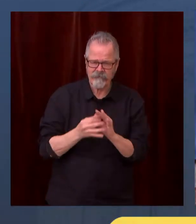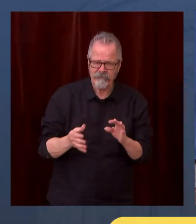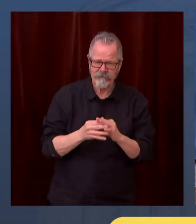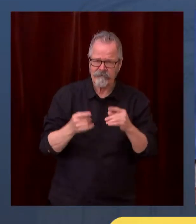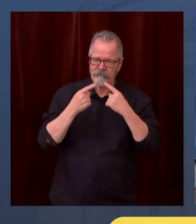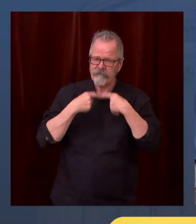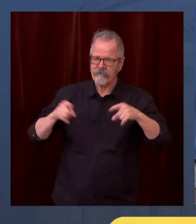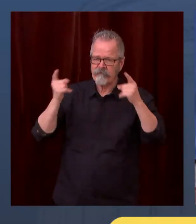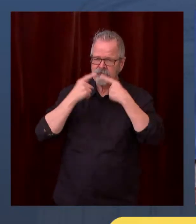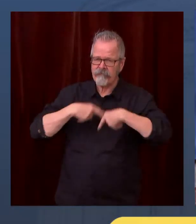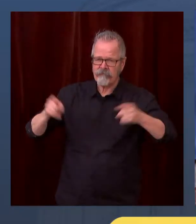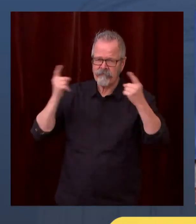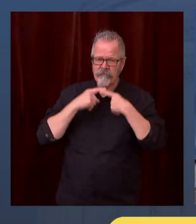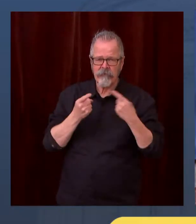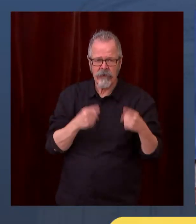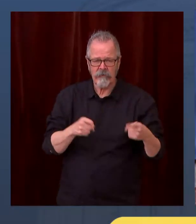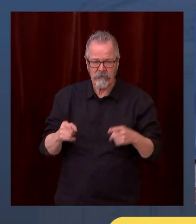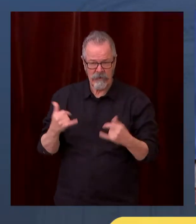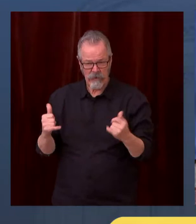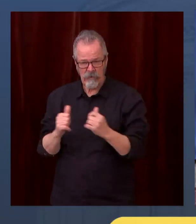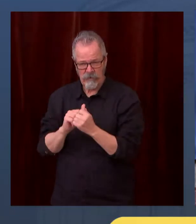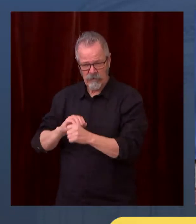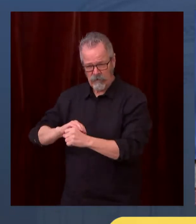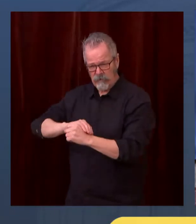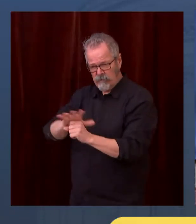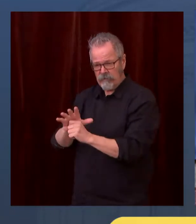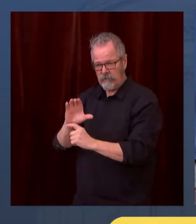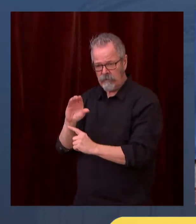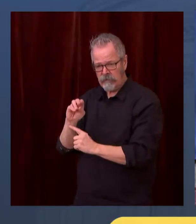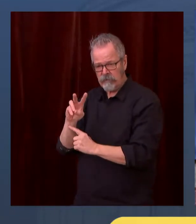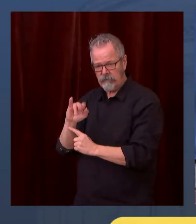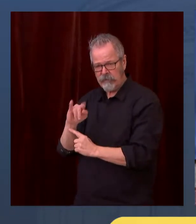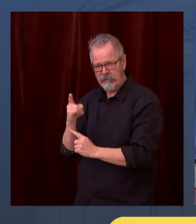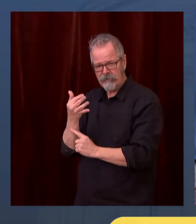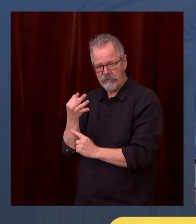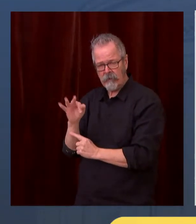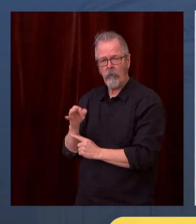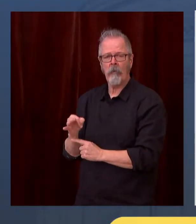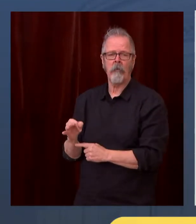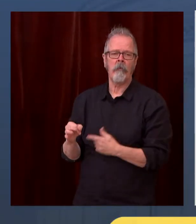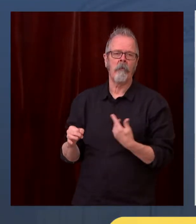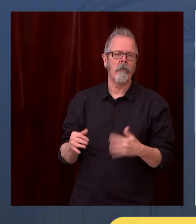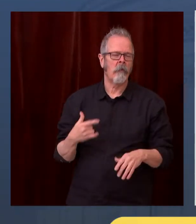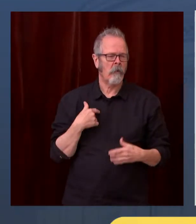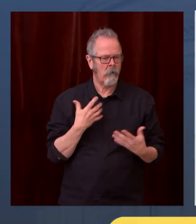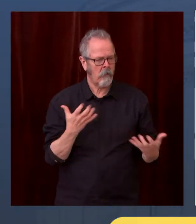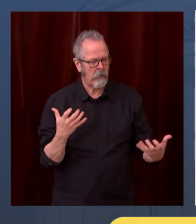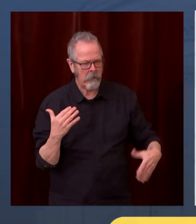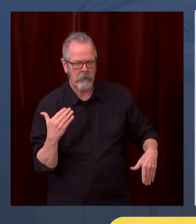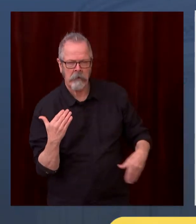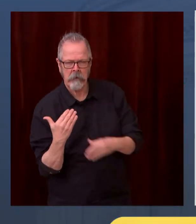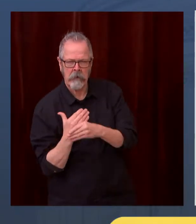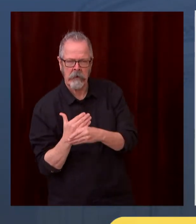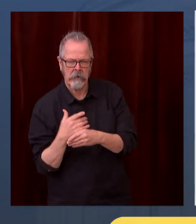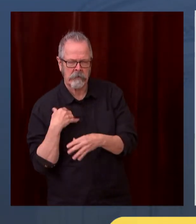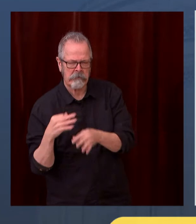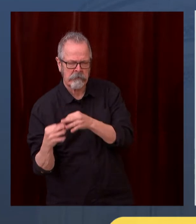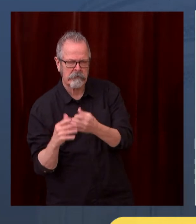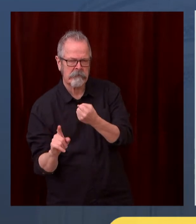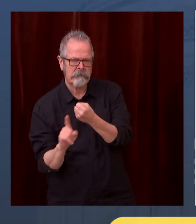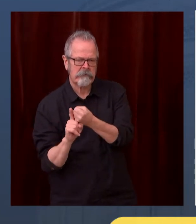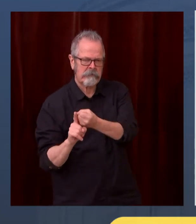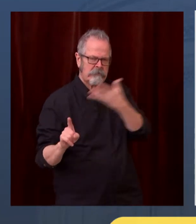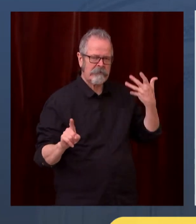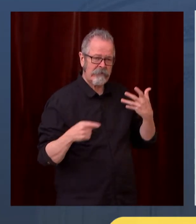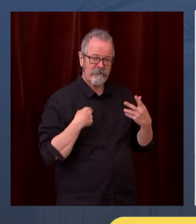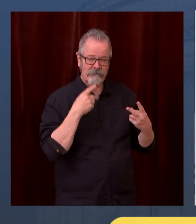we are with COVID-19. I do want to also join you in talking about the great progress we're seeing with vaccines across the